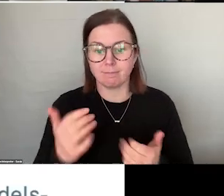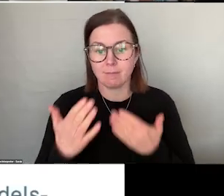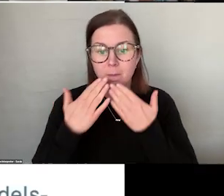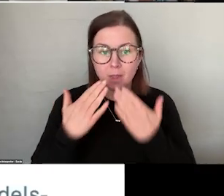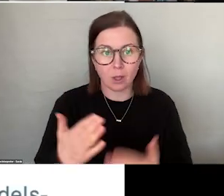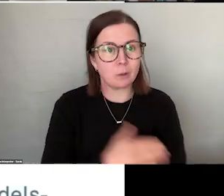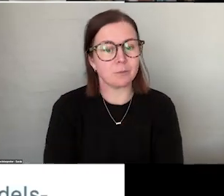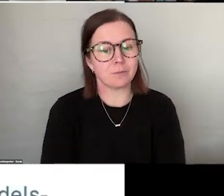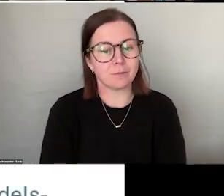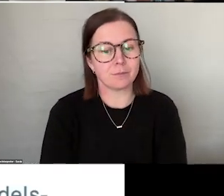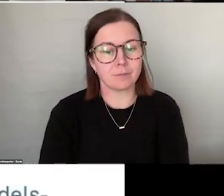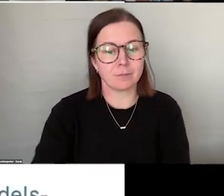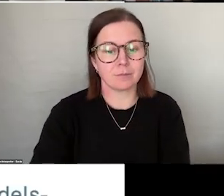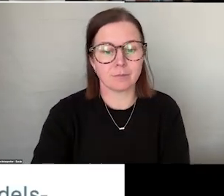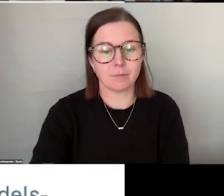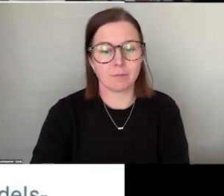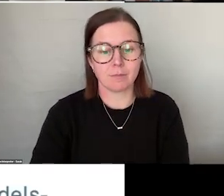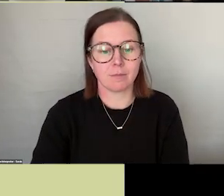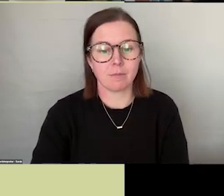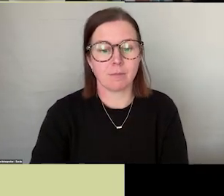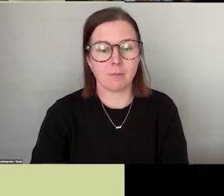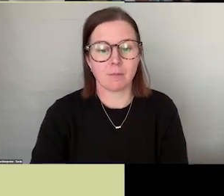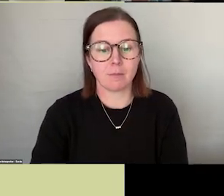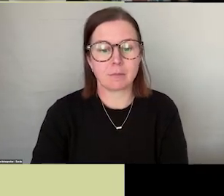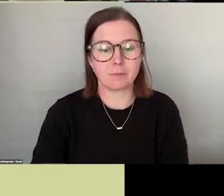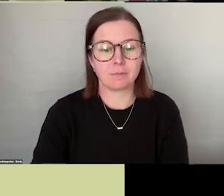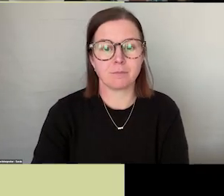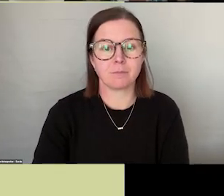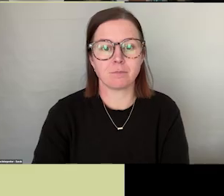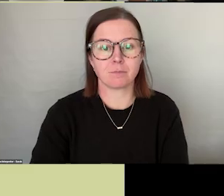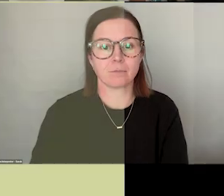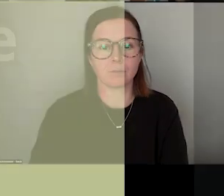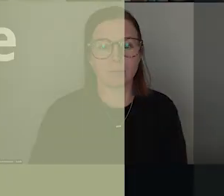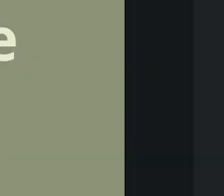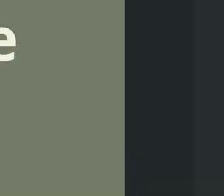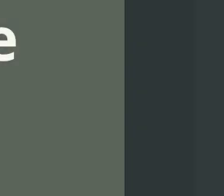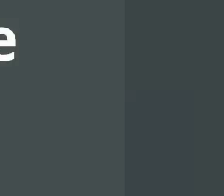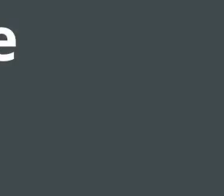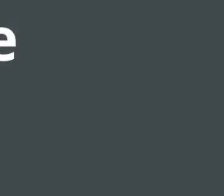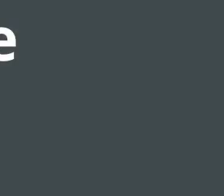Thank you.